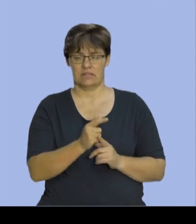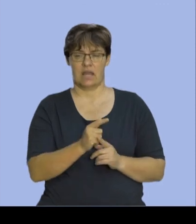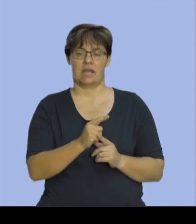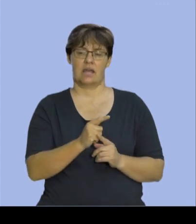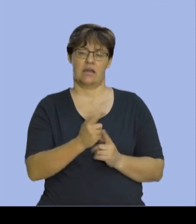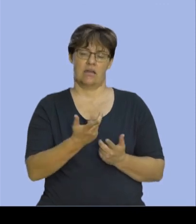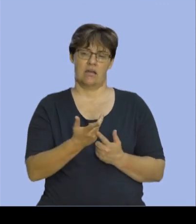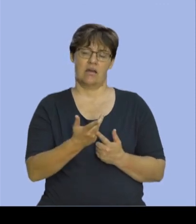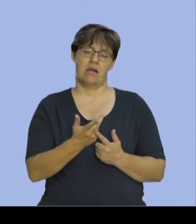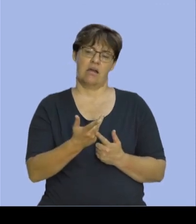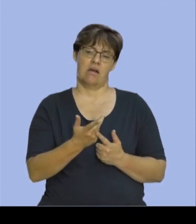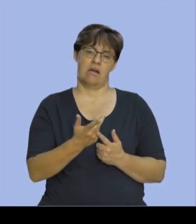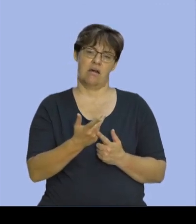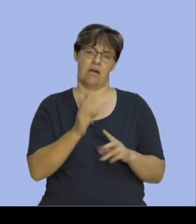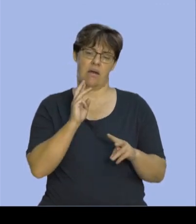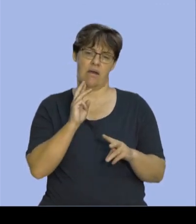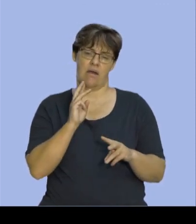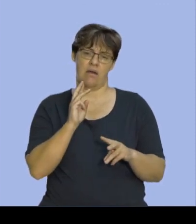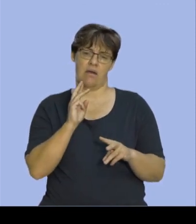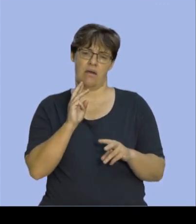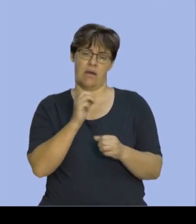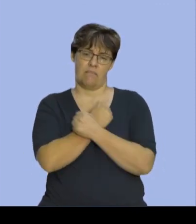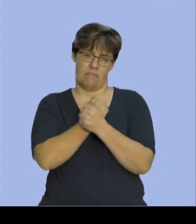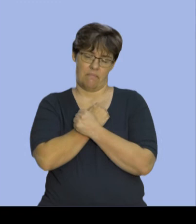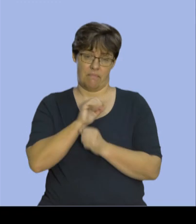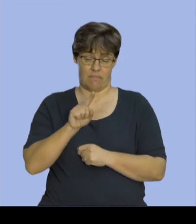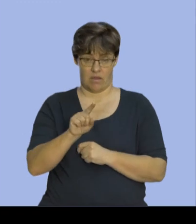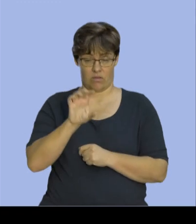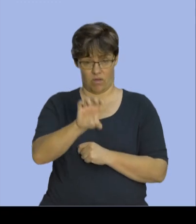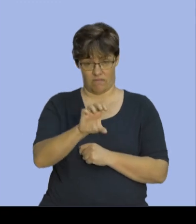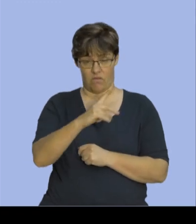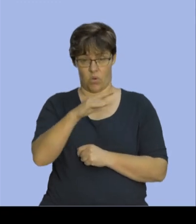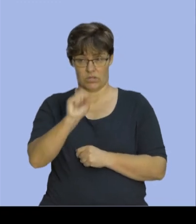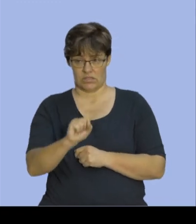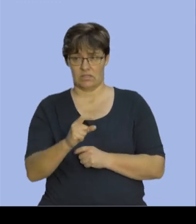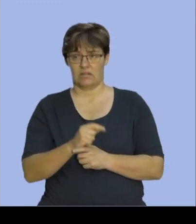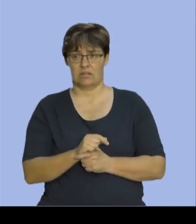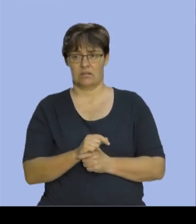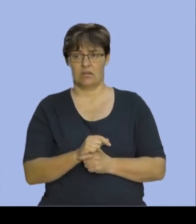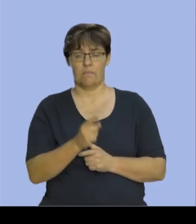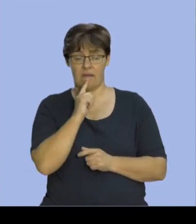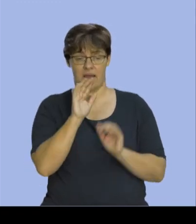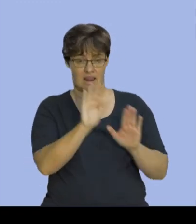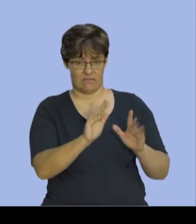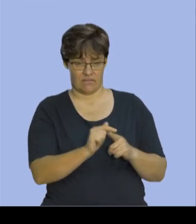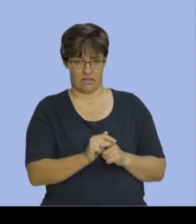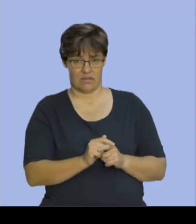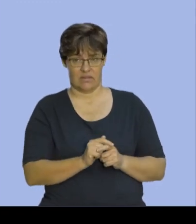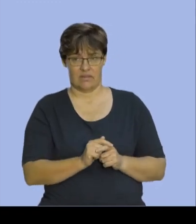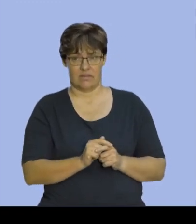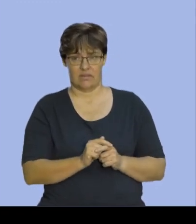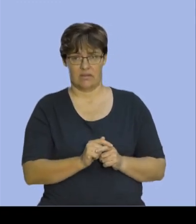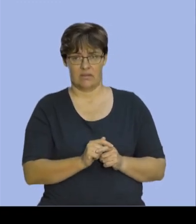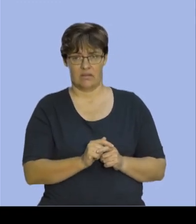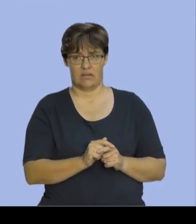in roughly, and then you will be required to then draw this one. But I will leave you to be the one